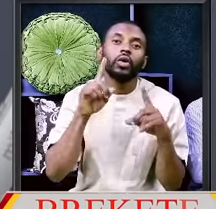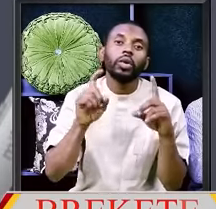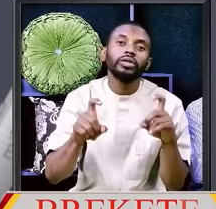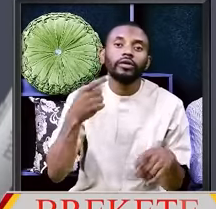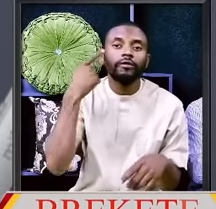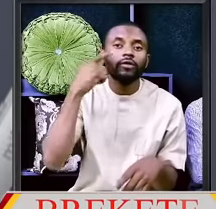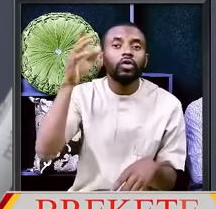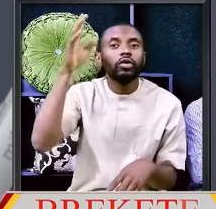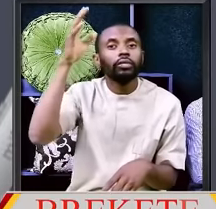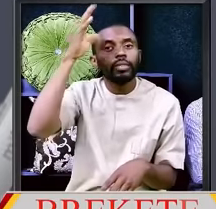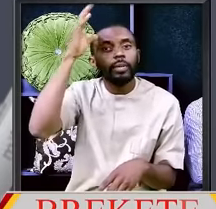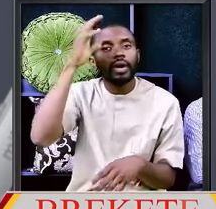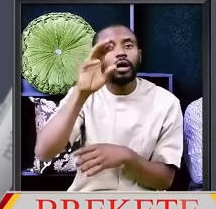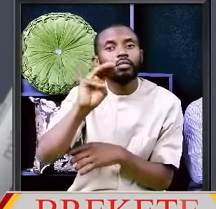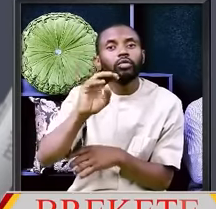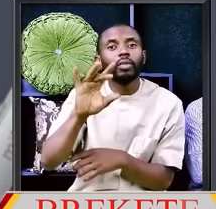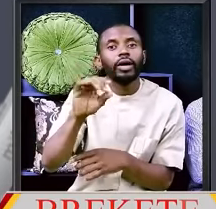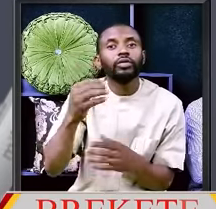do you have questions for him?